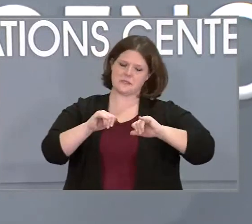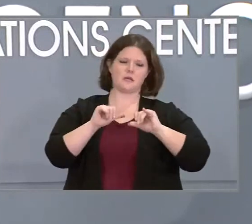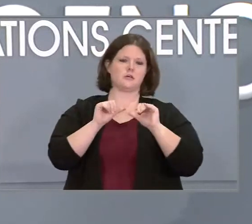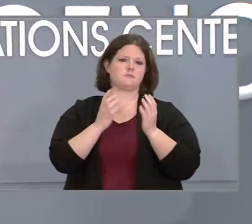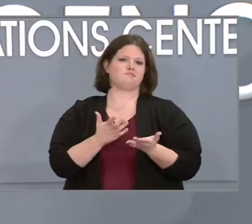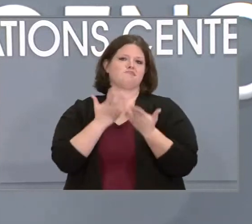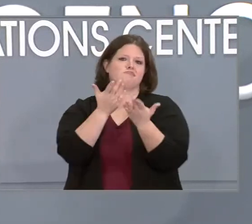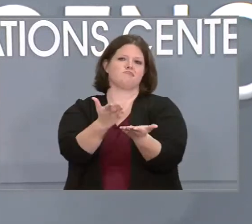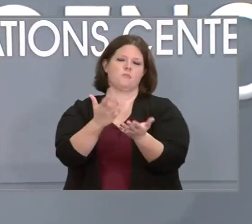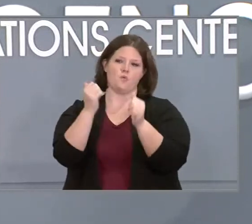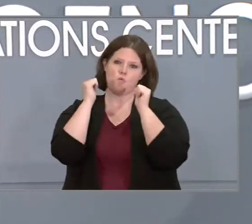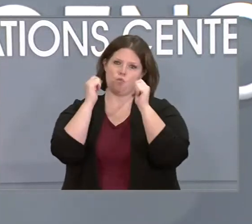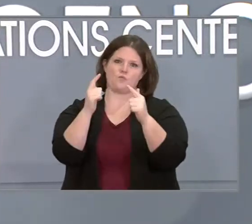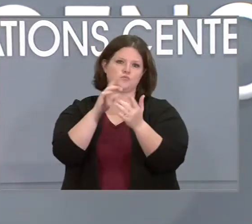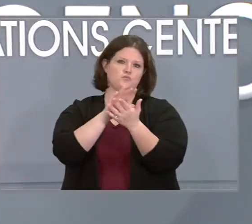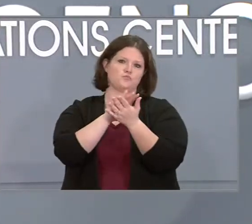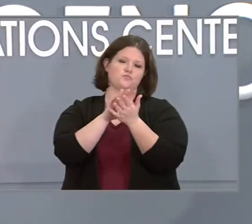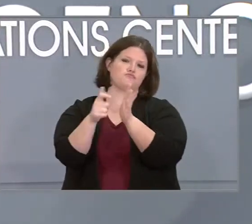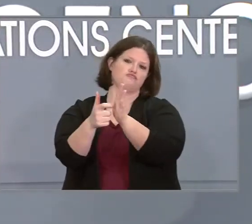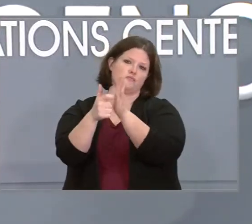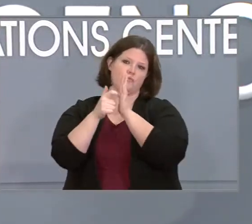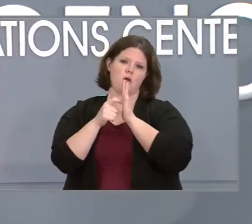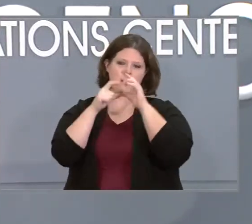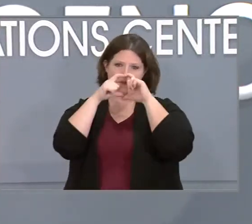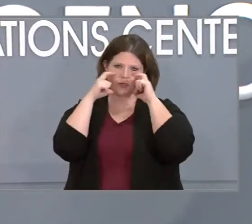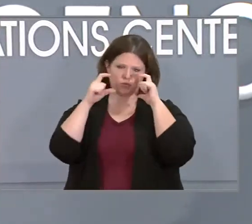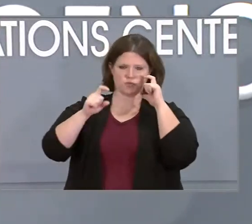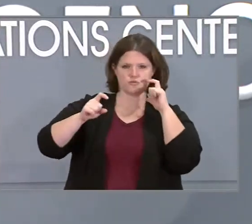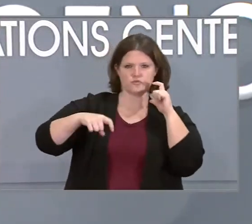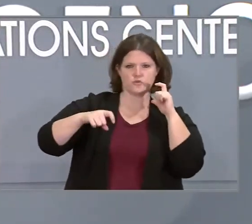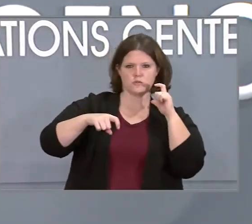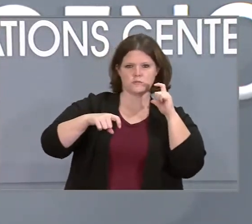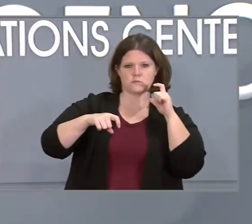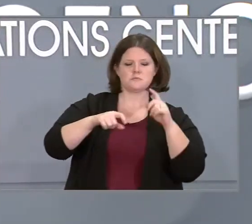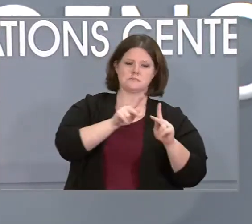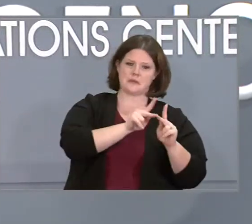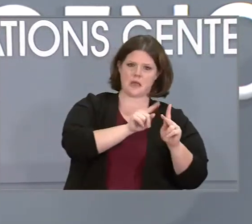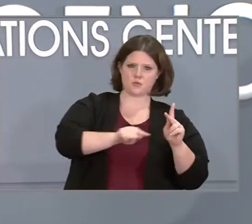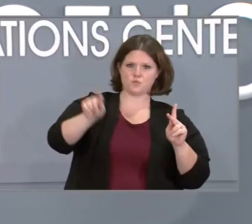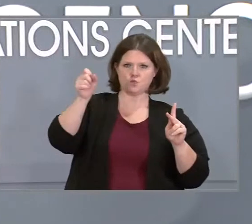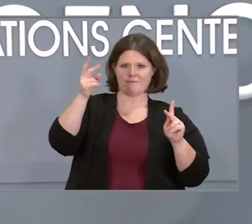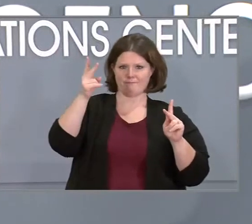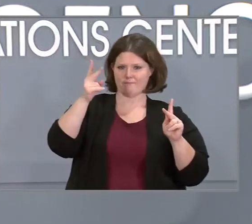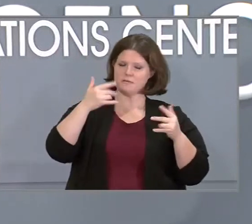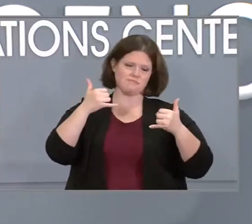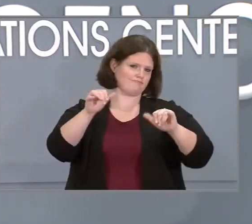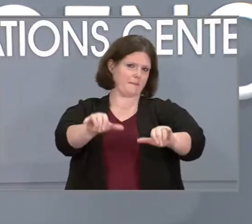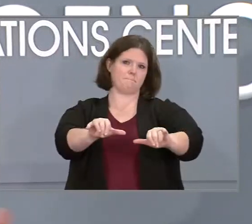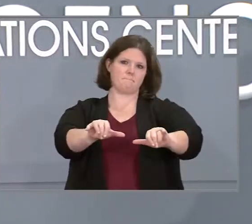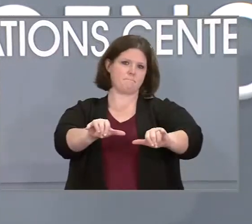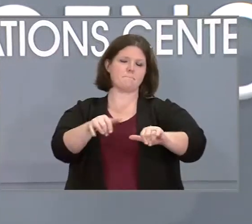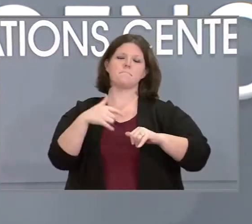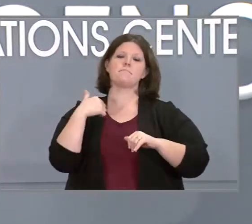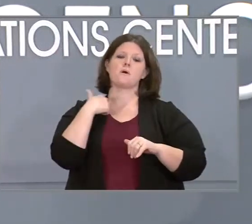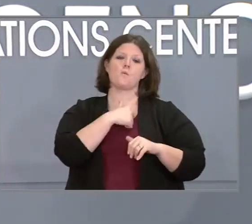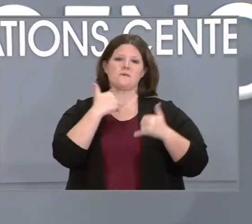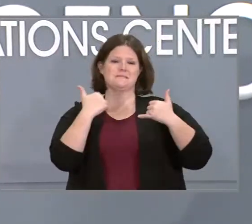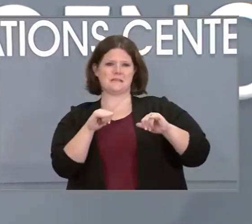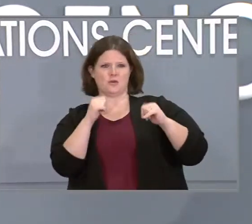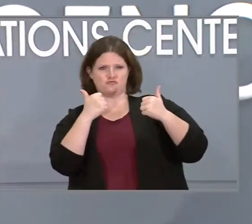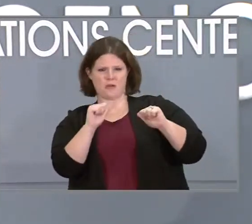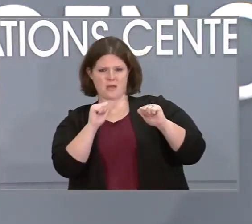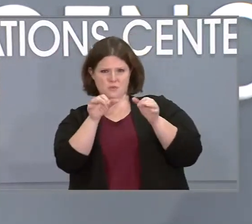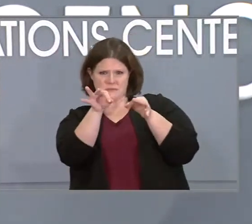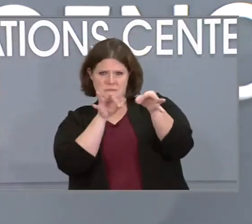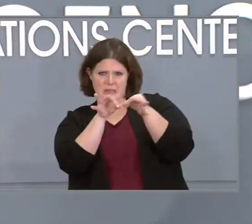that all schools should require masks in K through 12. So that has not changed. What we're trying to forecast for